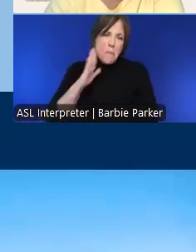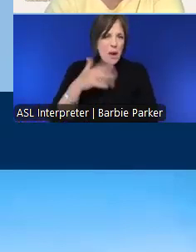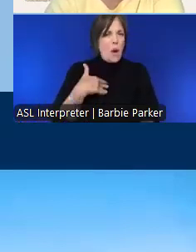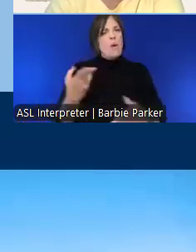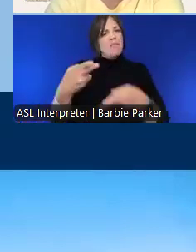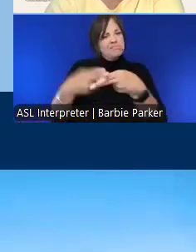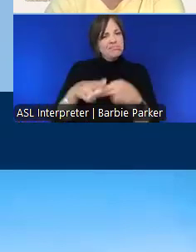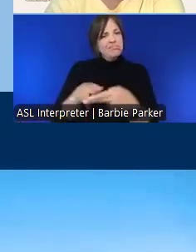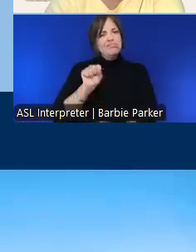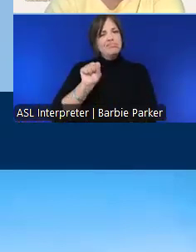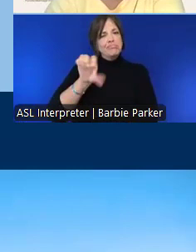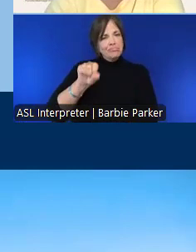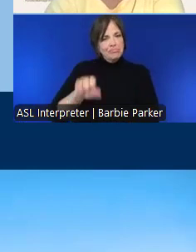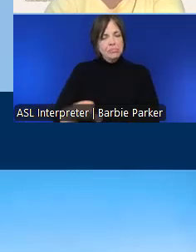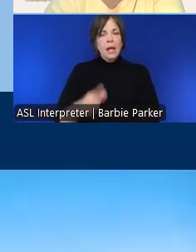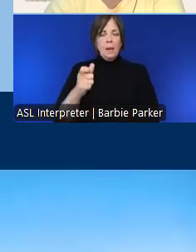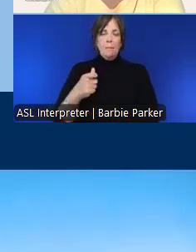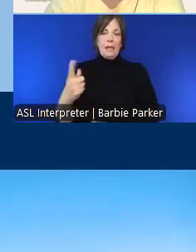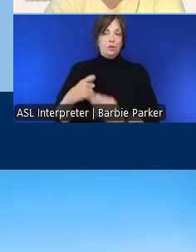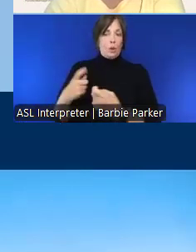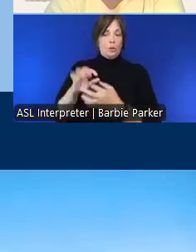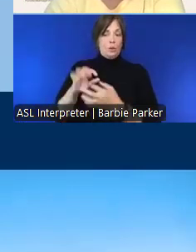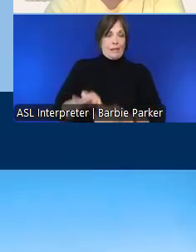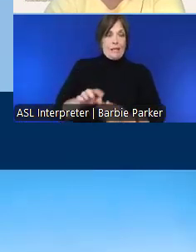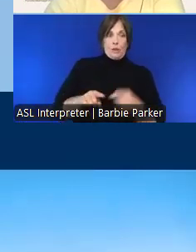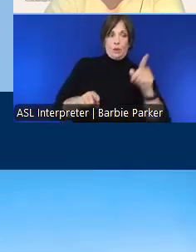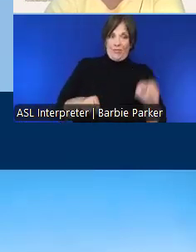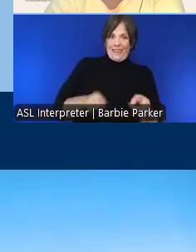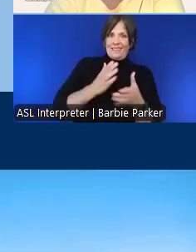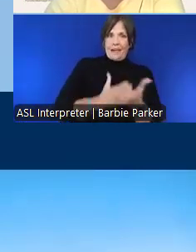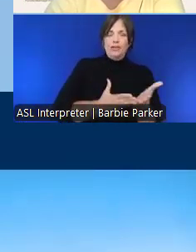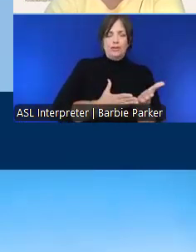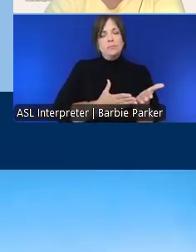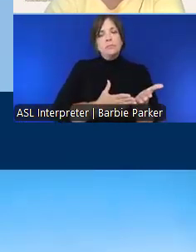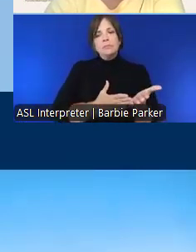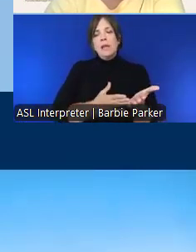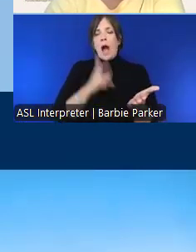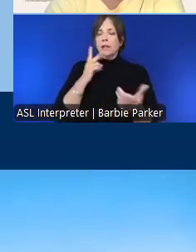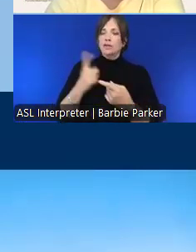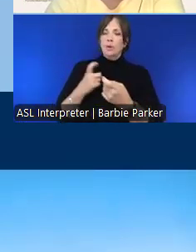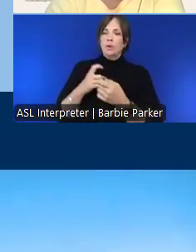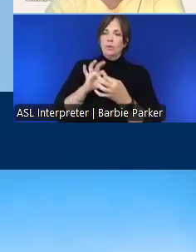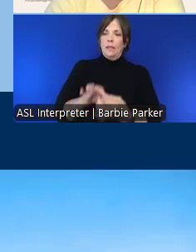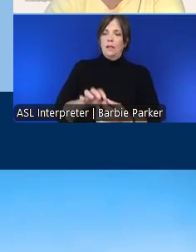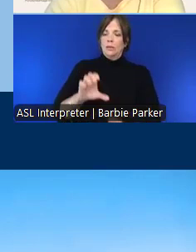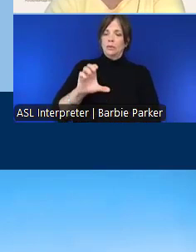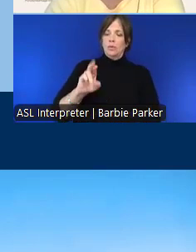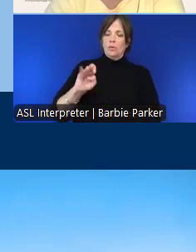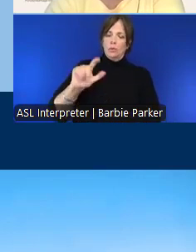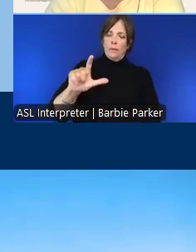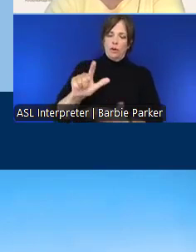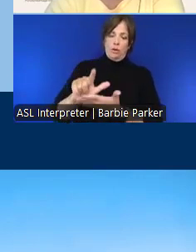received regarding this section, I saw questions related to, you know, criminal law and would that